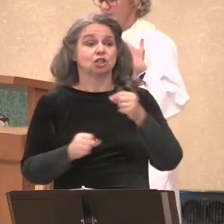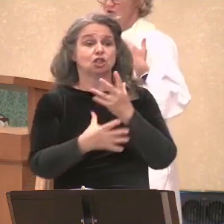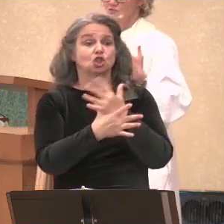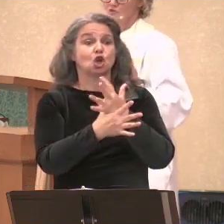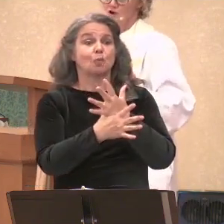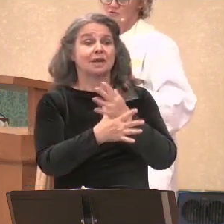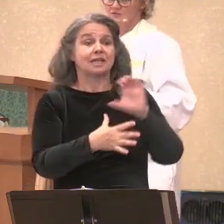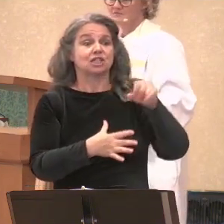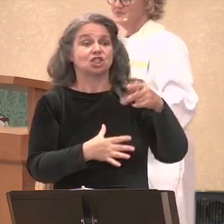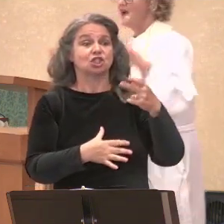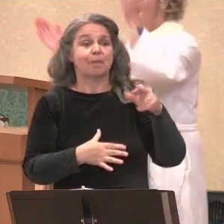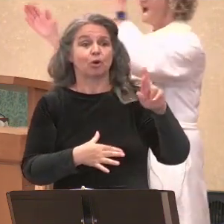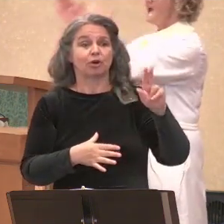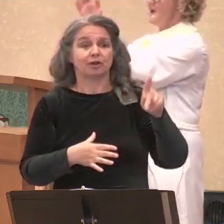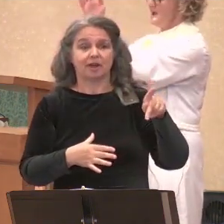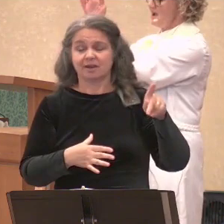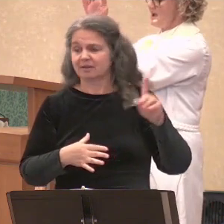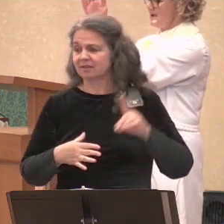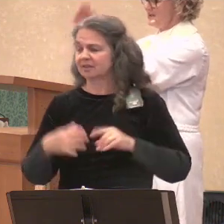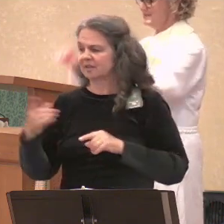fully grown.